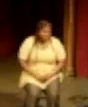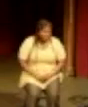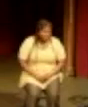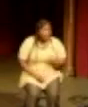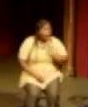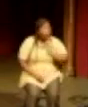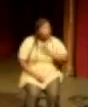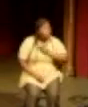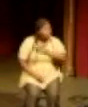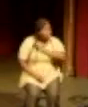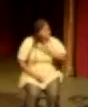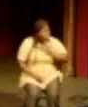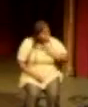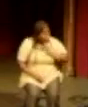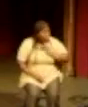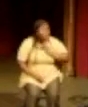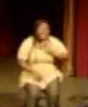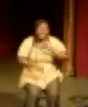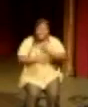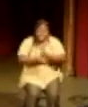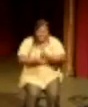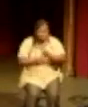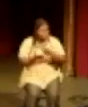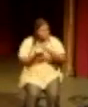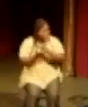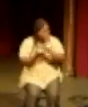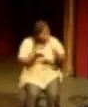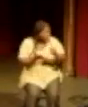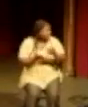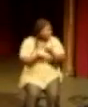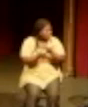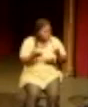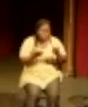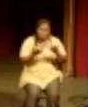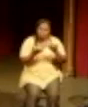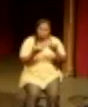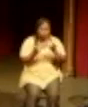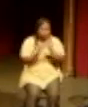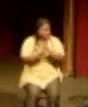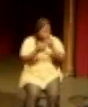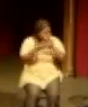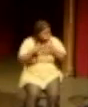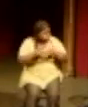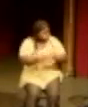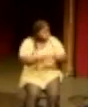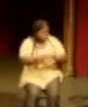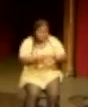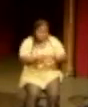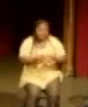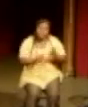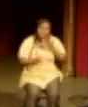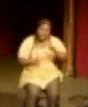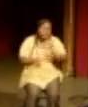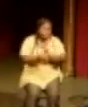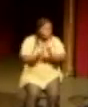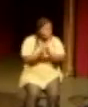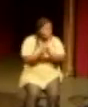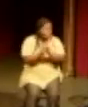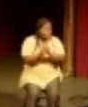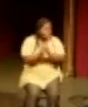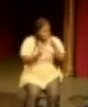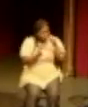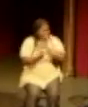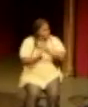Our board wanted to do something special for their employee groups, and they did. So I'm just lucky to work with them, and let's meet them. Thank you. Thank